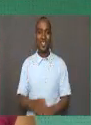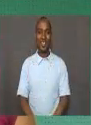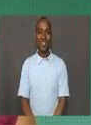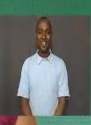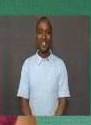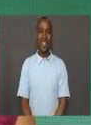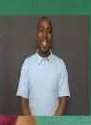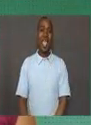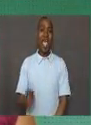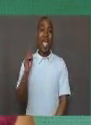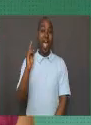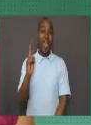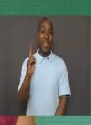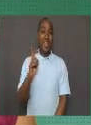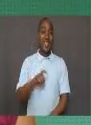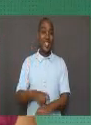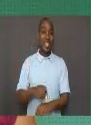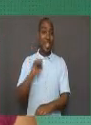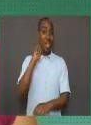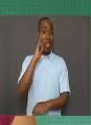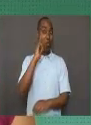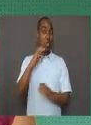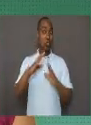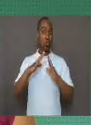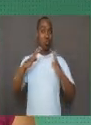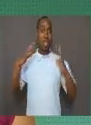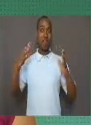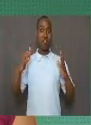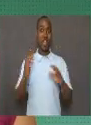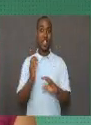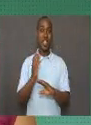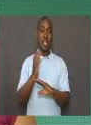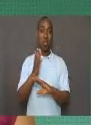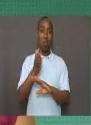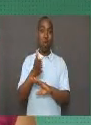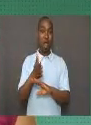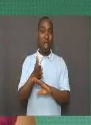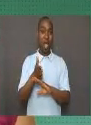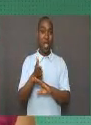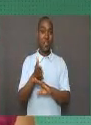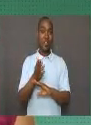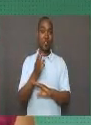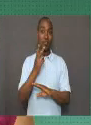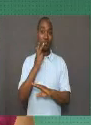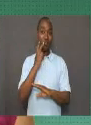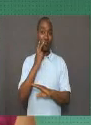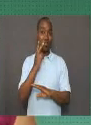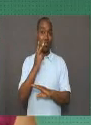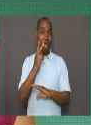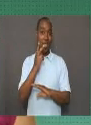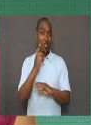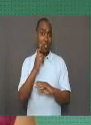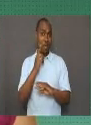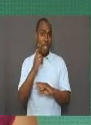When an image is magnified, often it can be blurry or